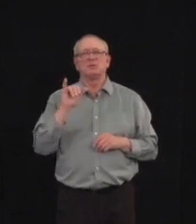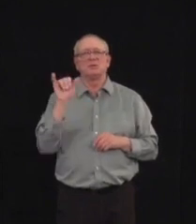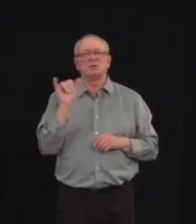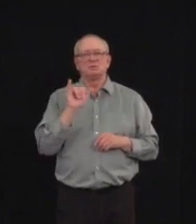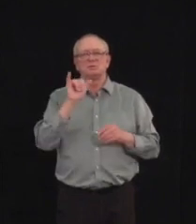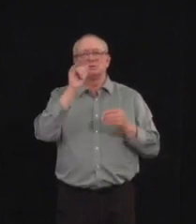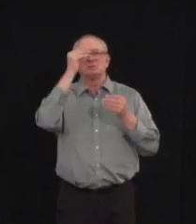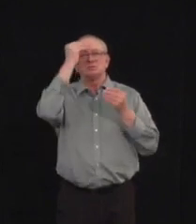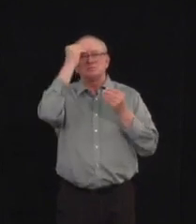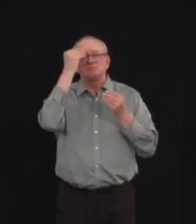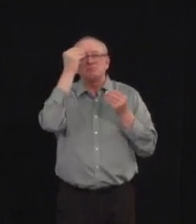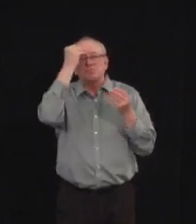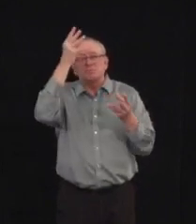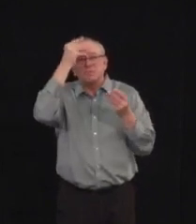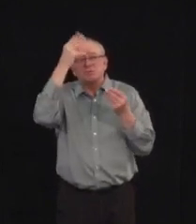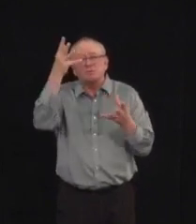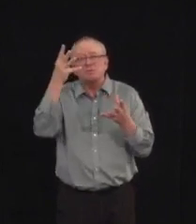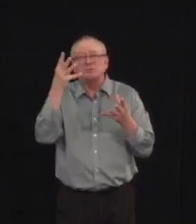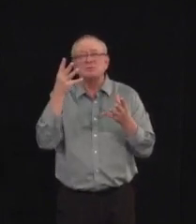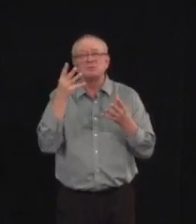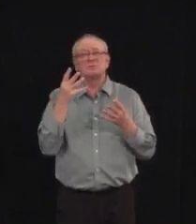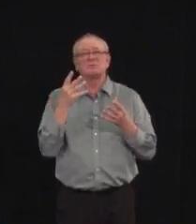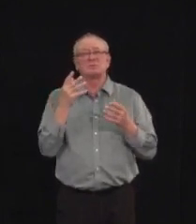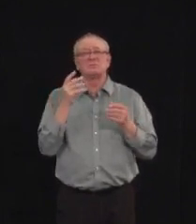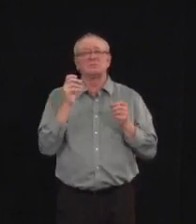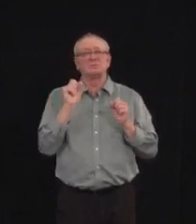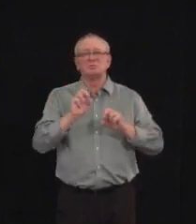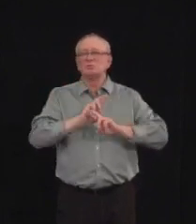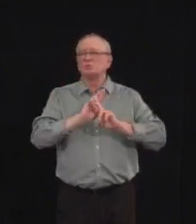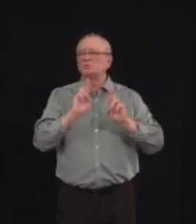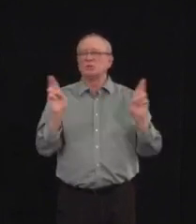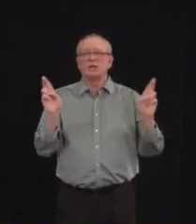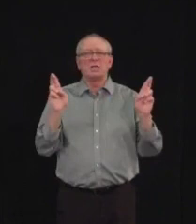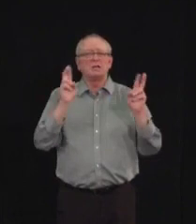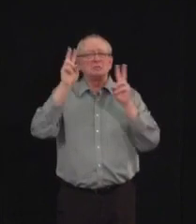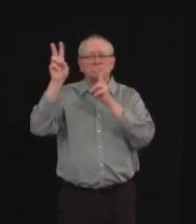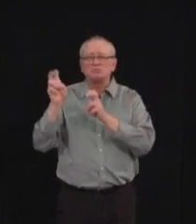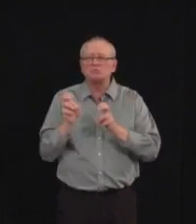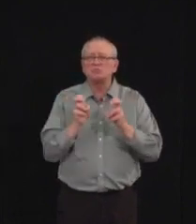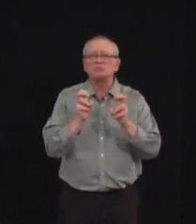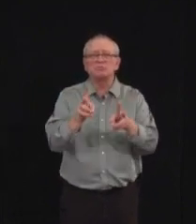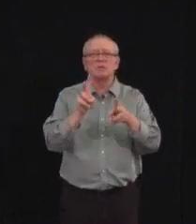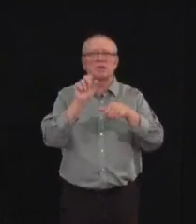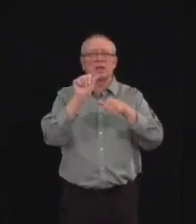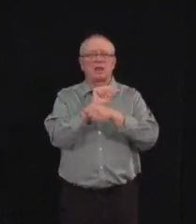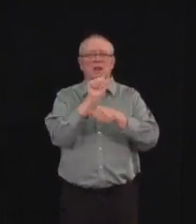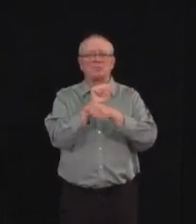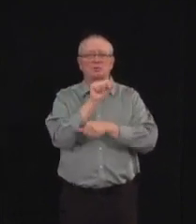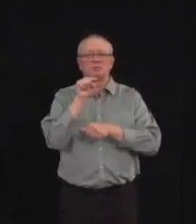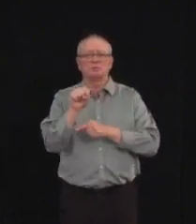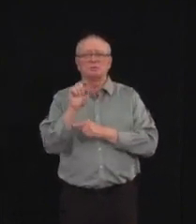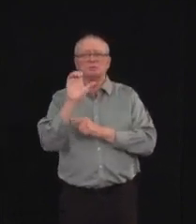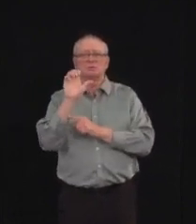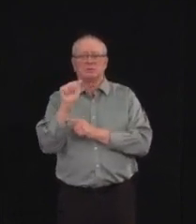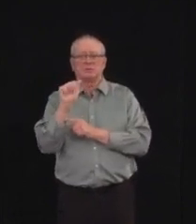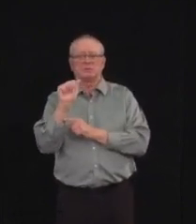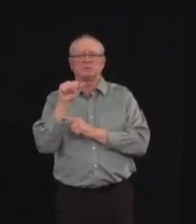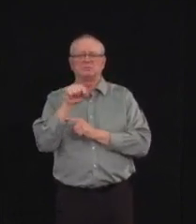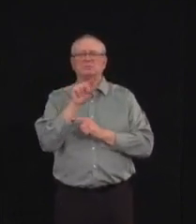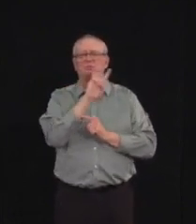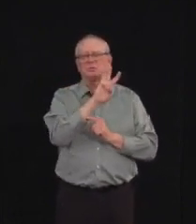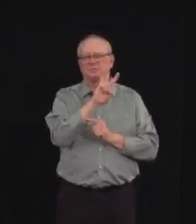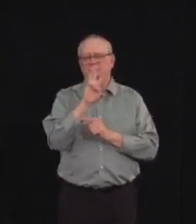on COVID-19 cases that we have now made available at the alberta.ca website.